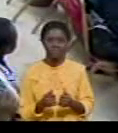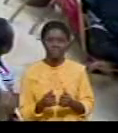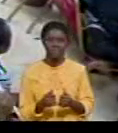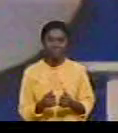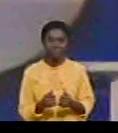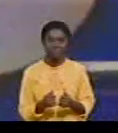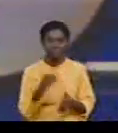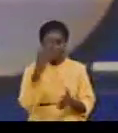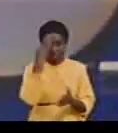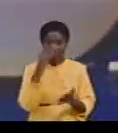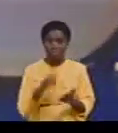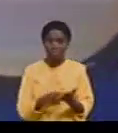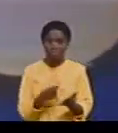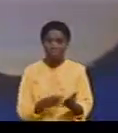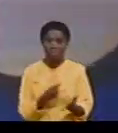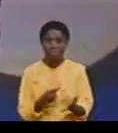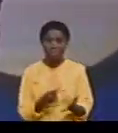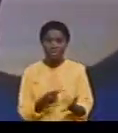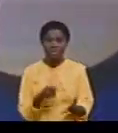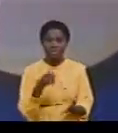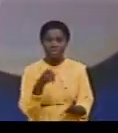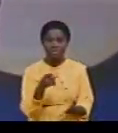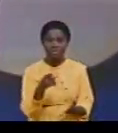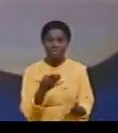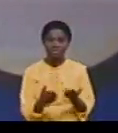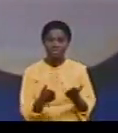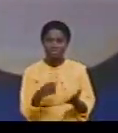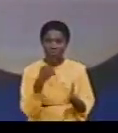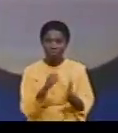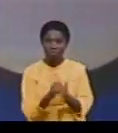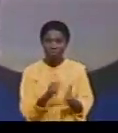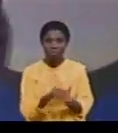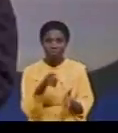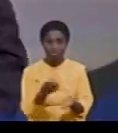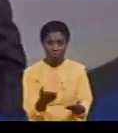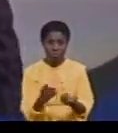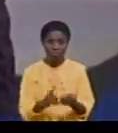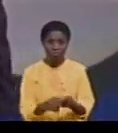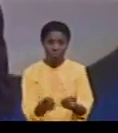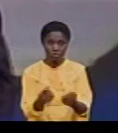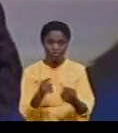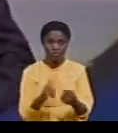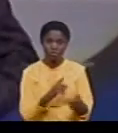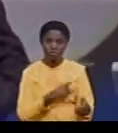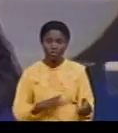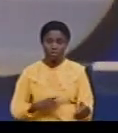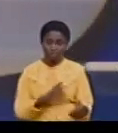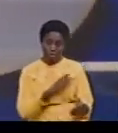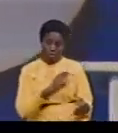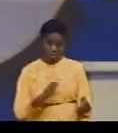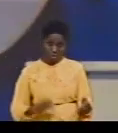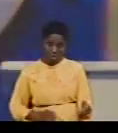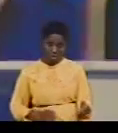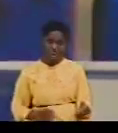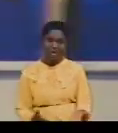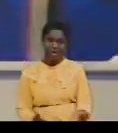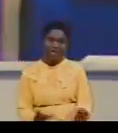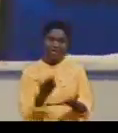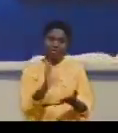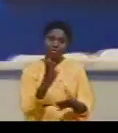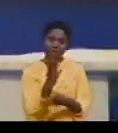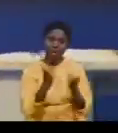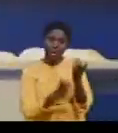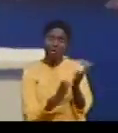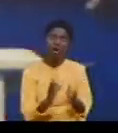You know, sometimes when I say you want to come to Christ, raise up your hand there. Some